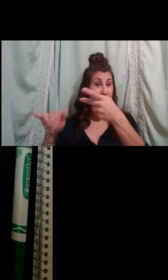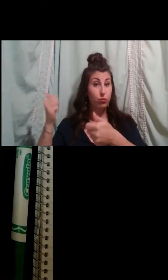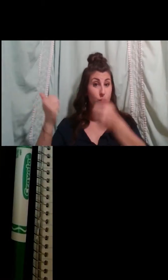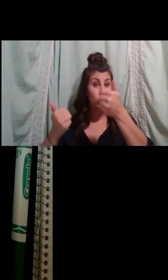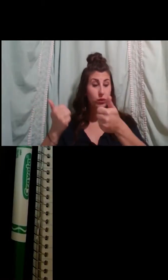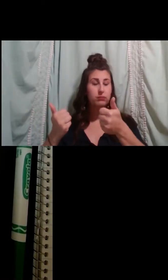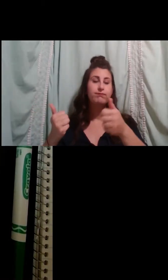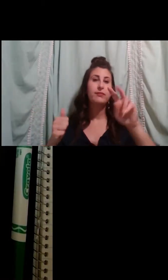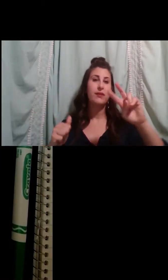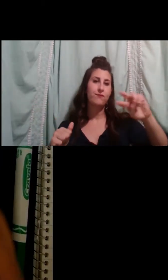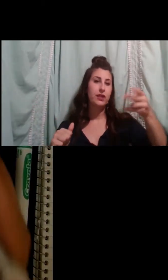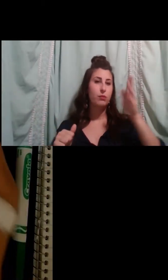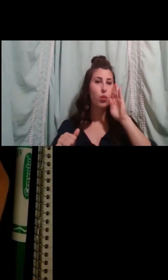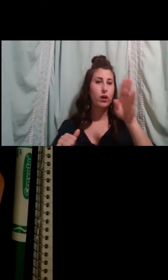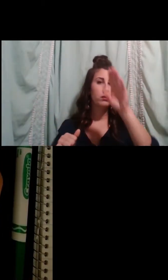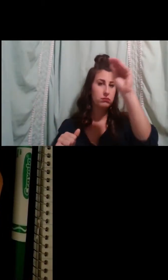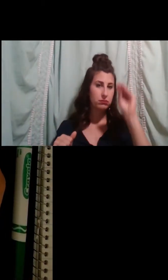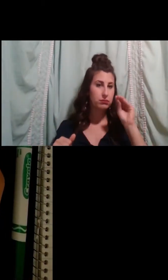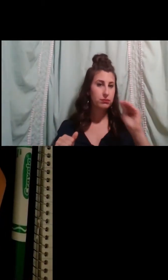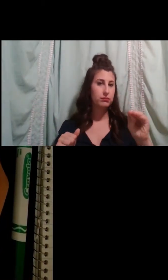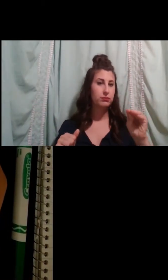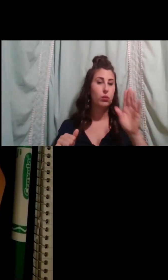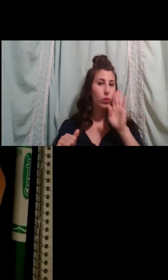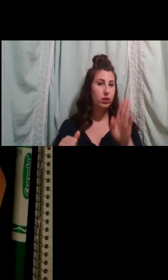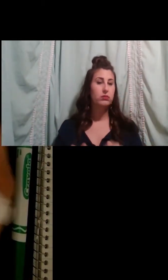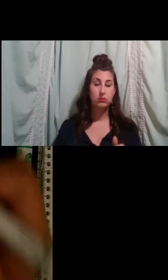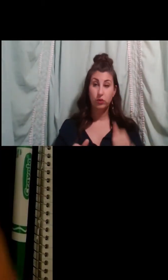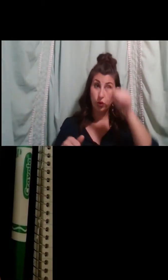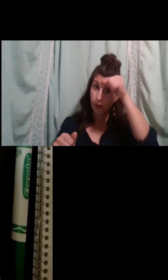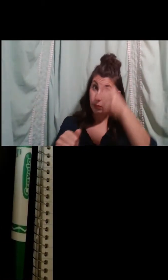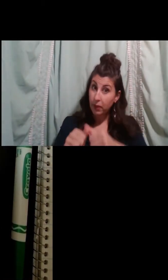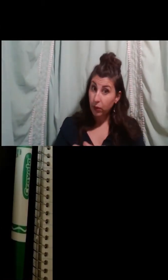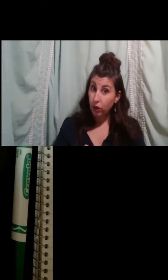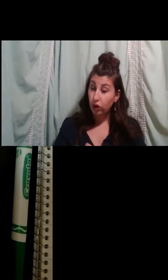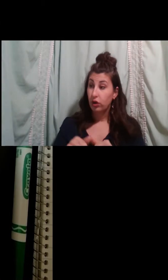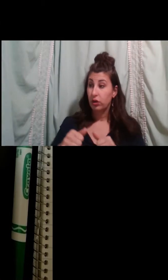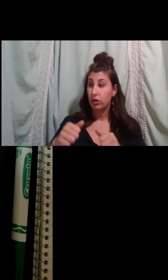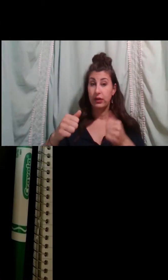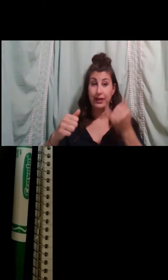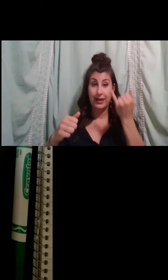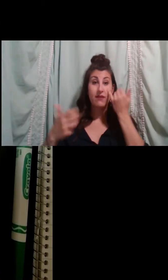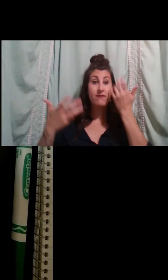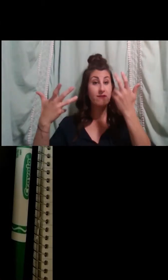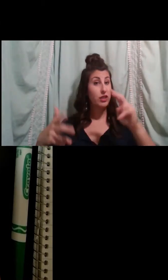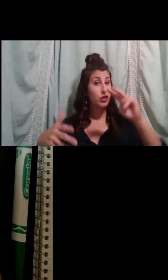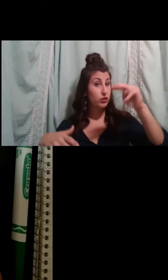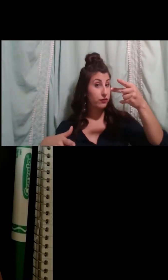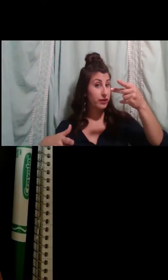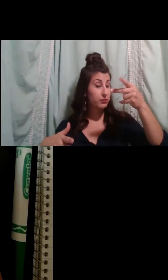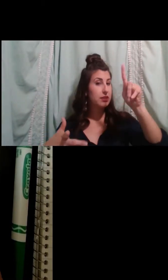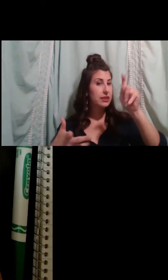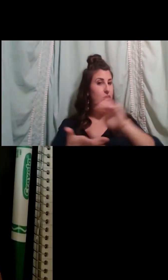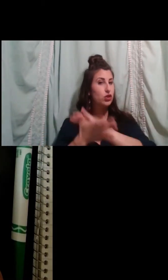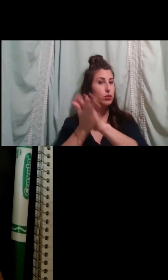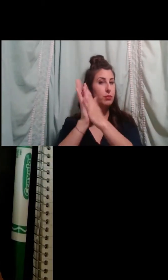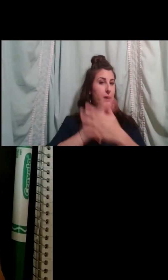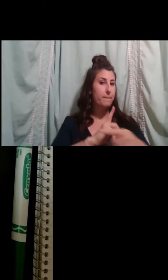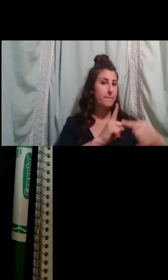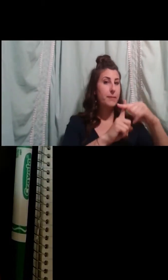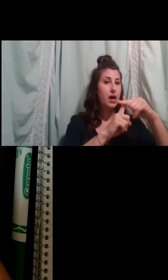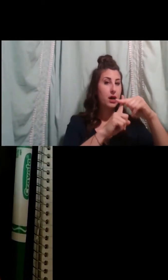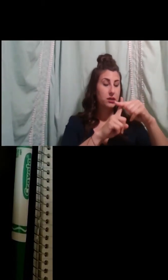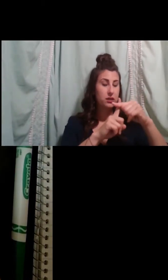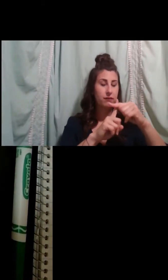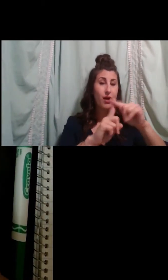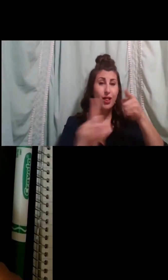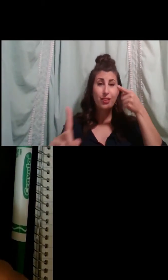or is it going to flip? It's going to flip. It's going to go to the bottom. Remember, once it flips, you have to change the sign to a positive. The